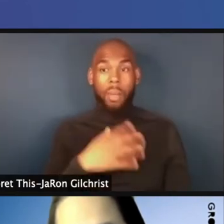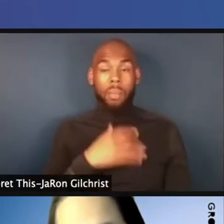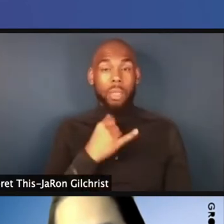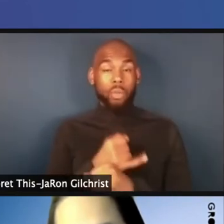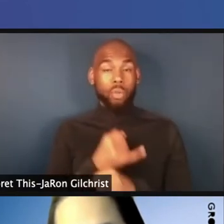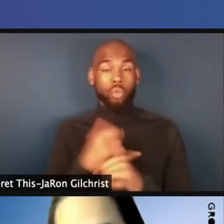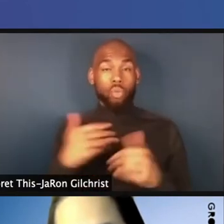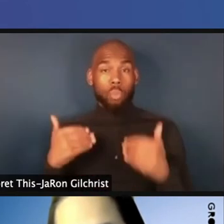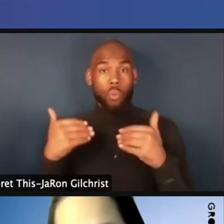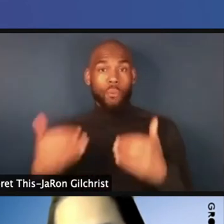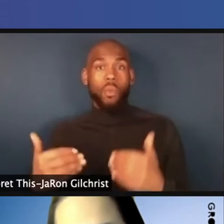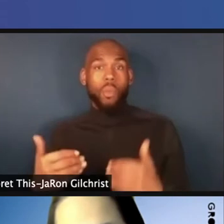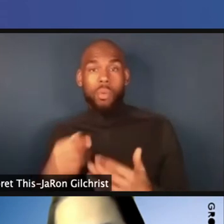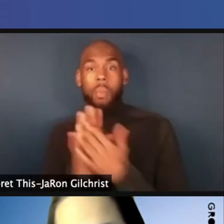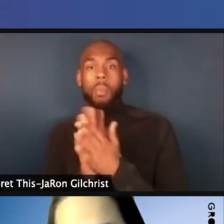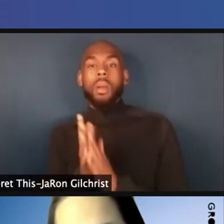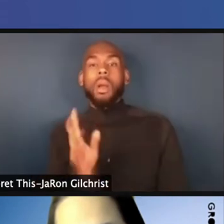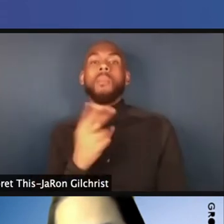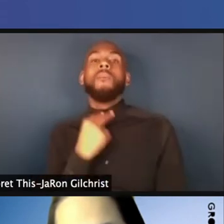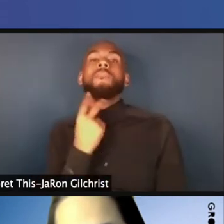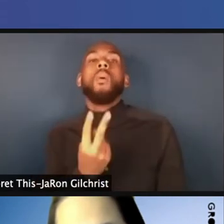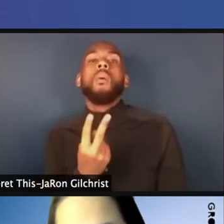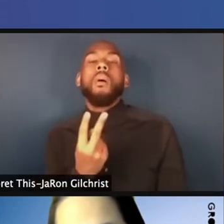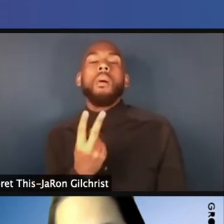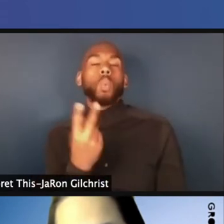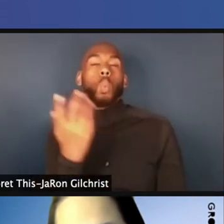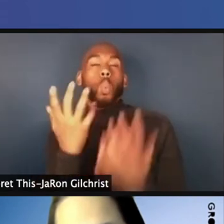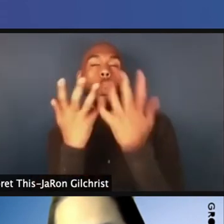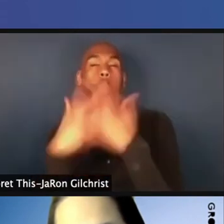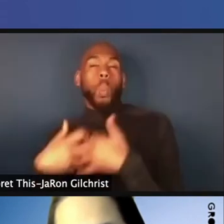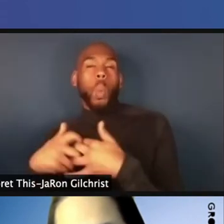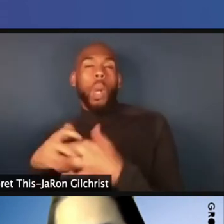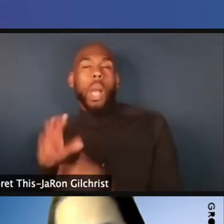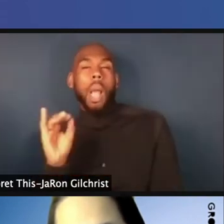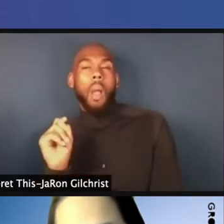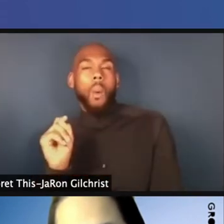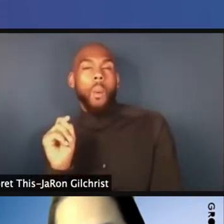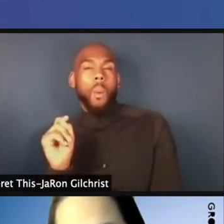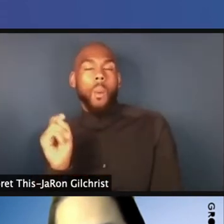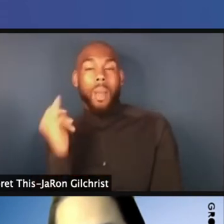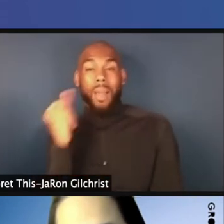forward and to be vocal about this and to try to work it out if I have any,